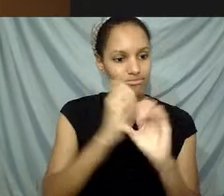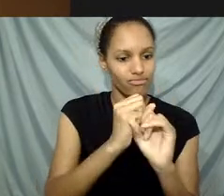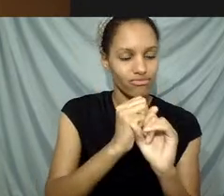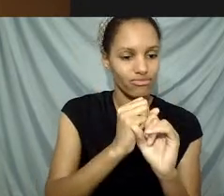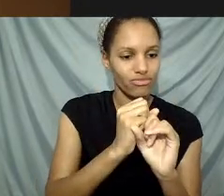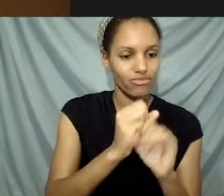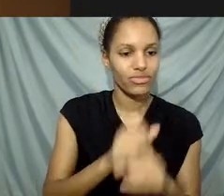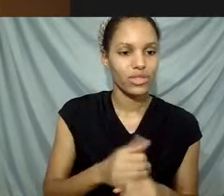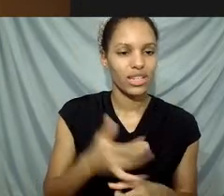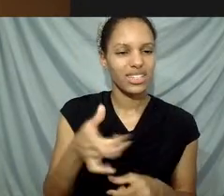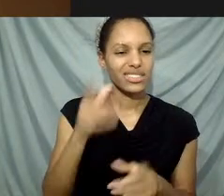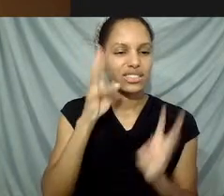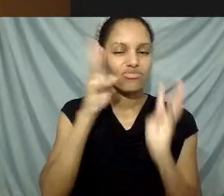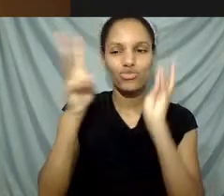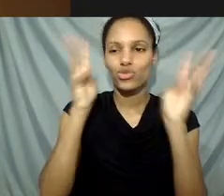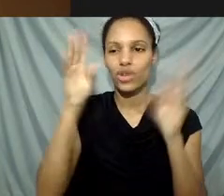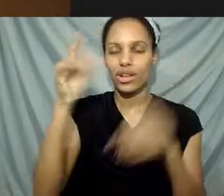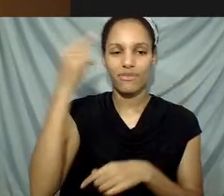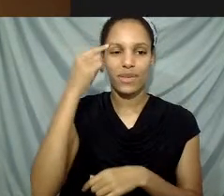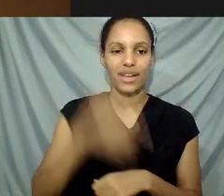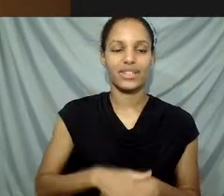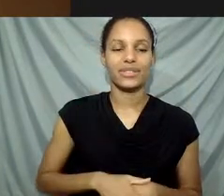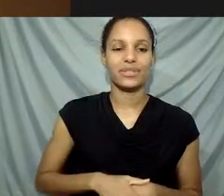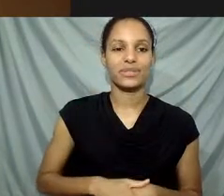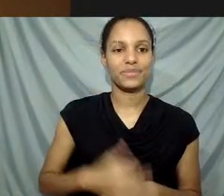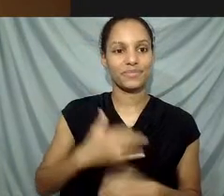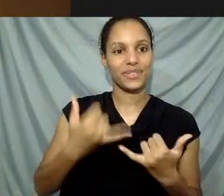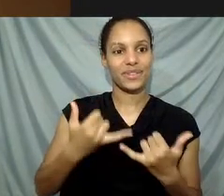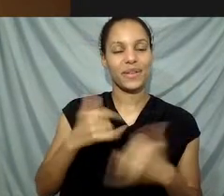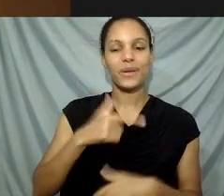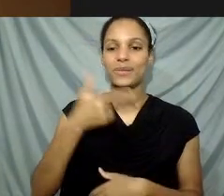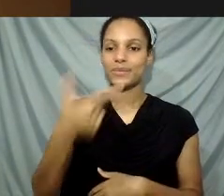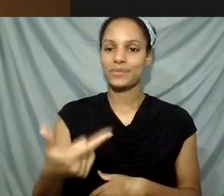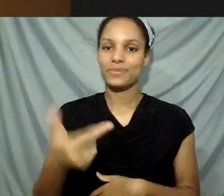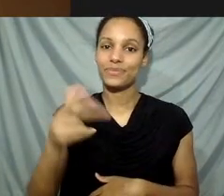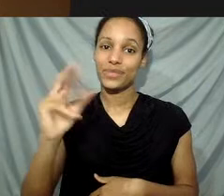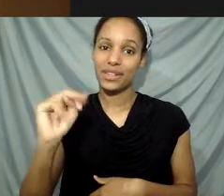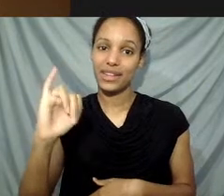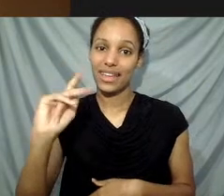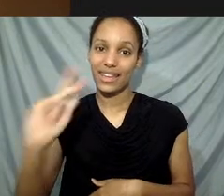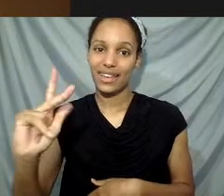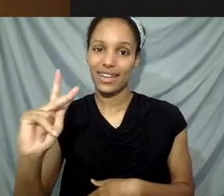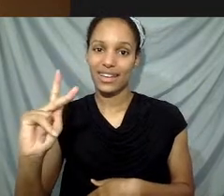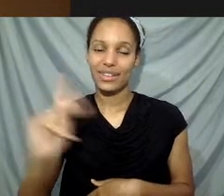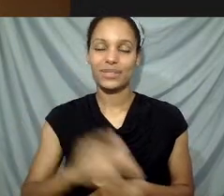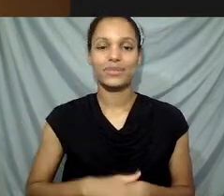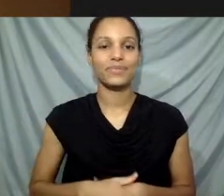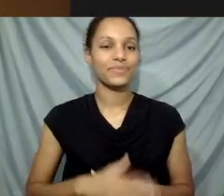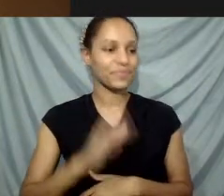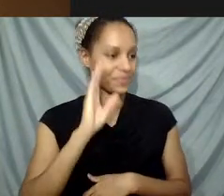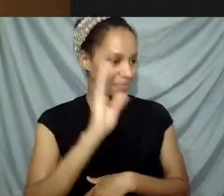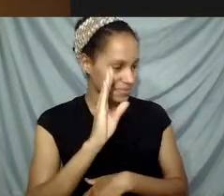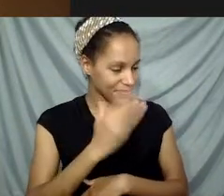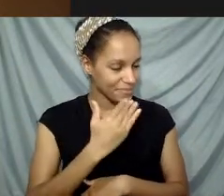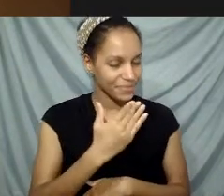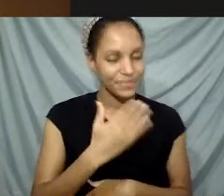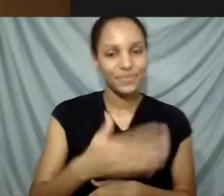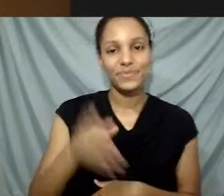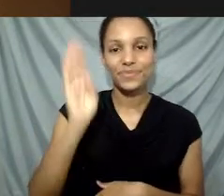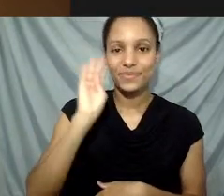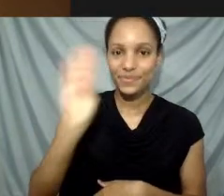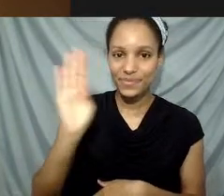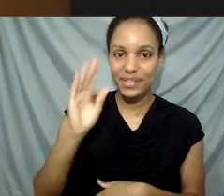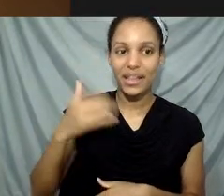And now I pass it to Nick. Thank you, Kimani. Hi, everyone. I'm Nicholas Xavier Hall. I'm